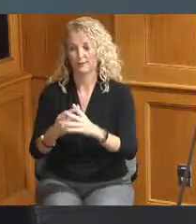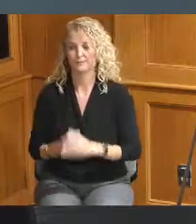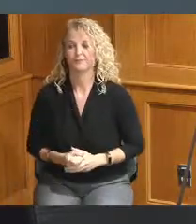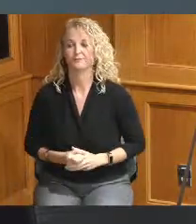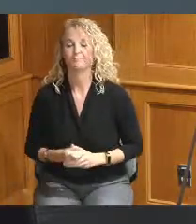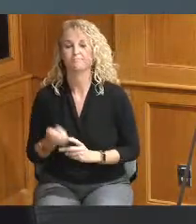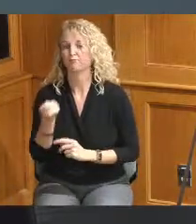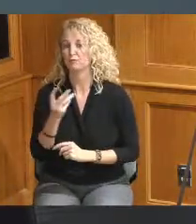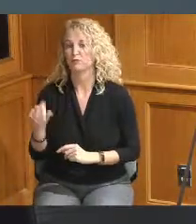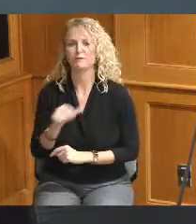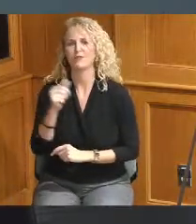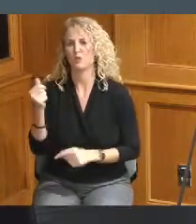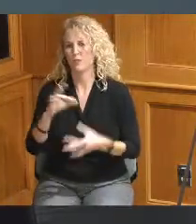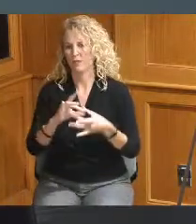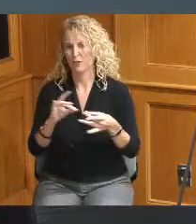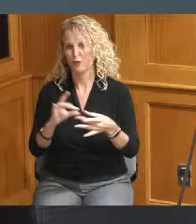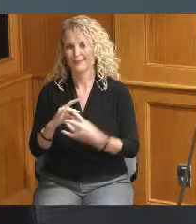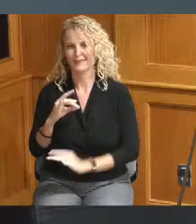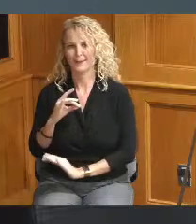A couple other things.